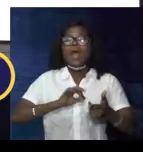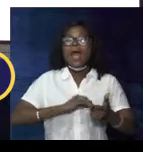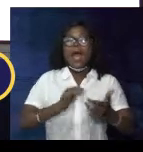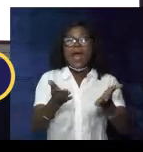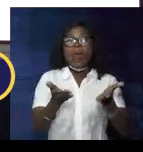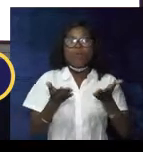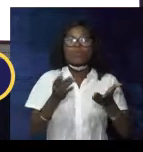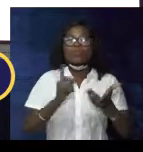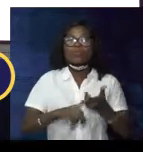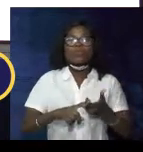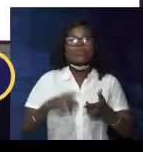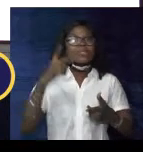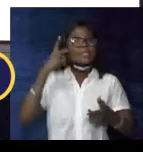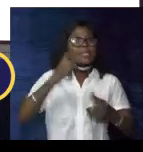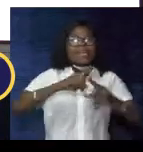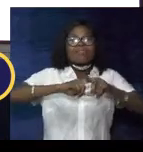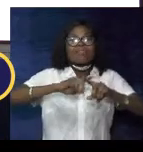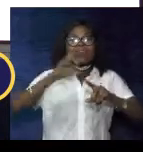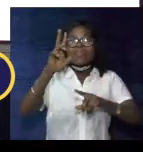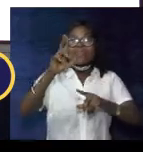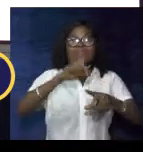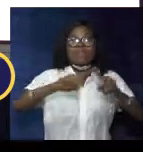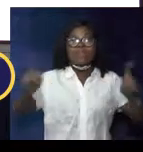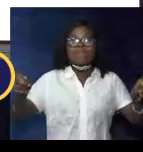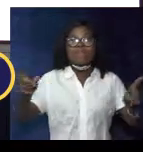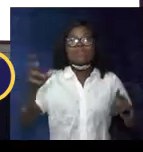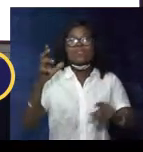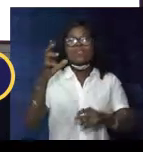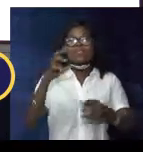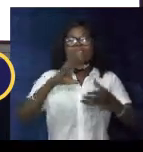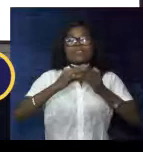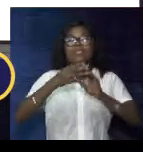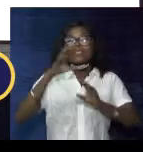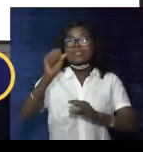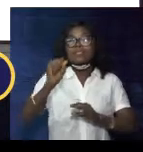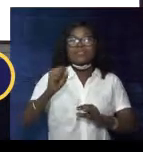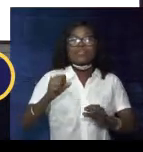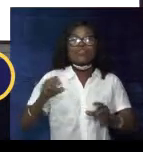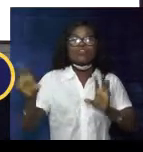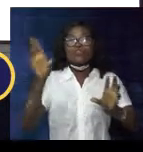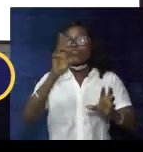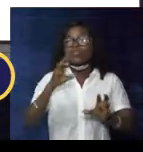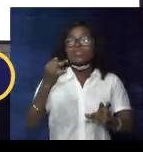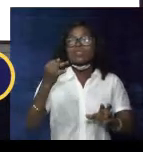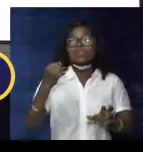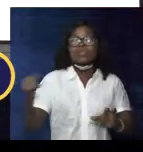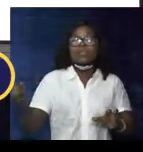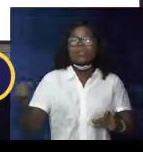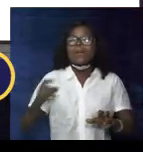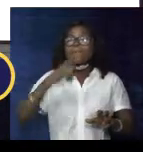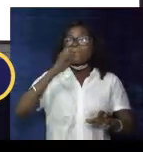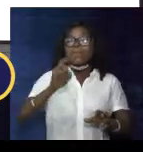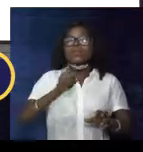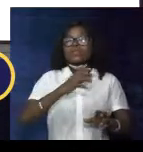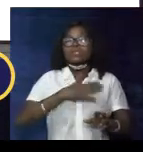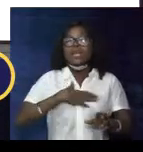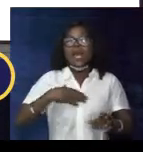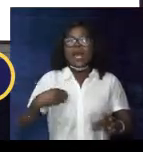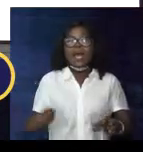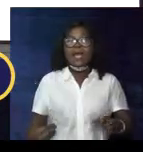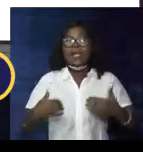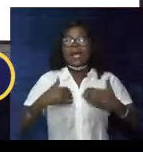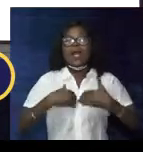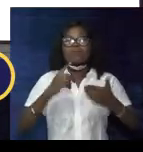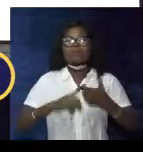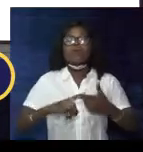want to see 3 different sentences using must and have to, making